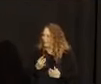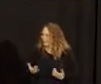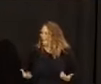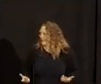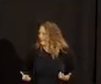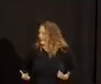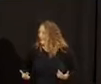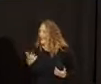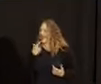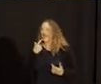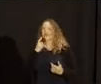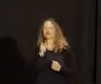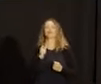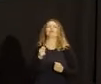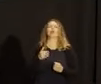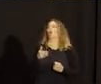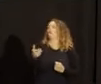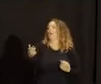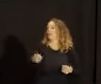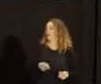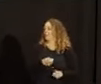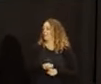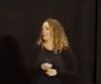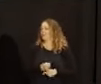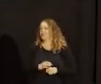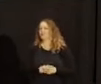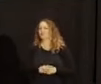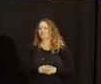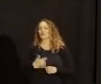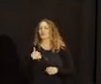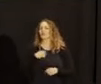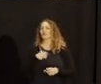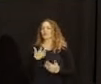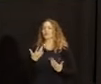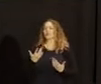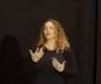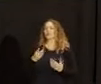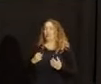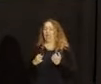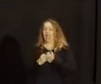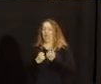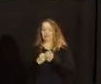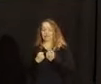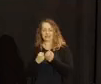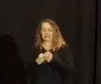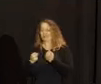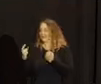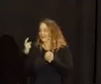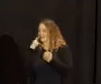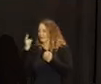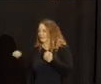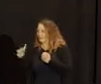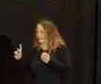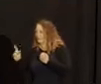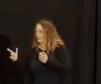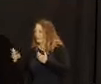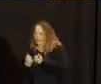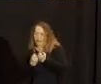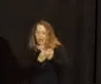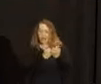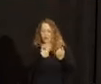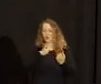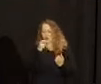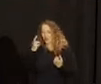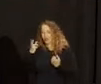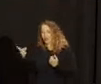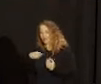think so often we downplay the advocacy of our young people, and we forget